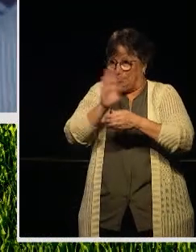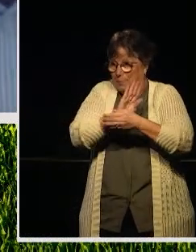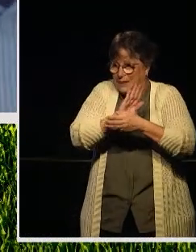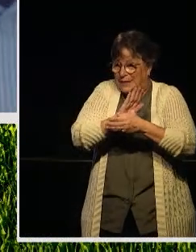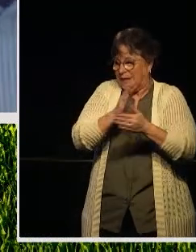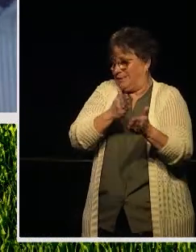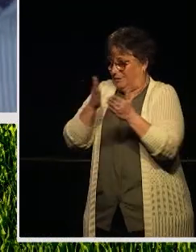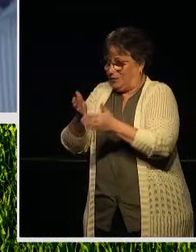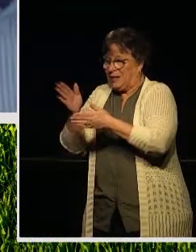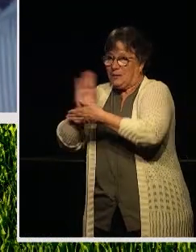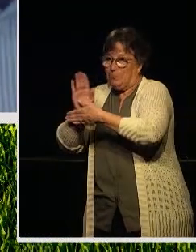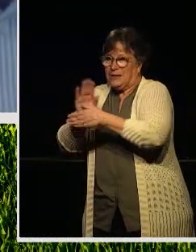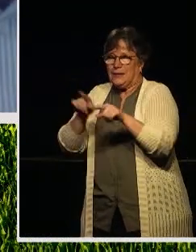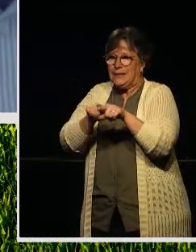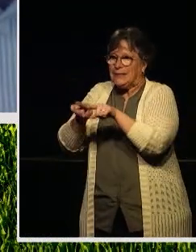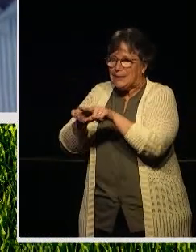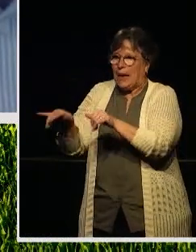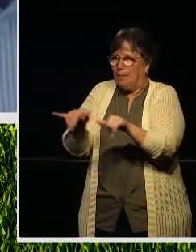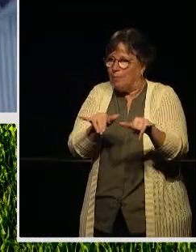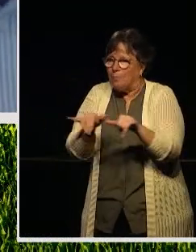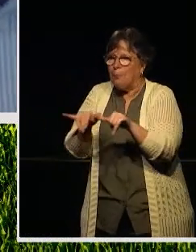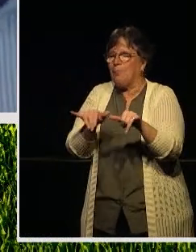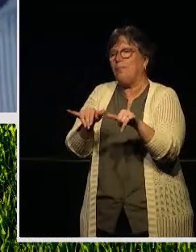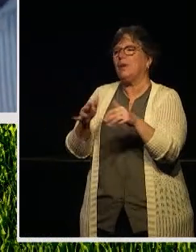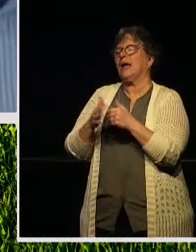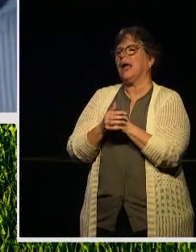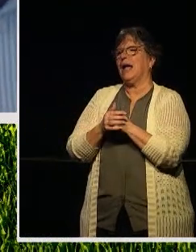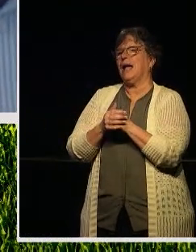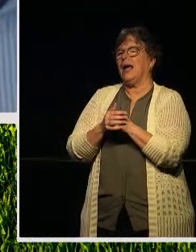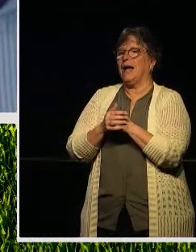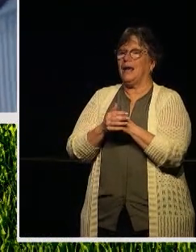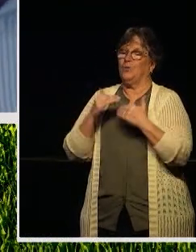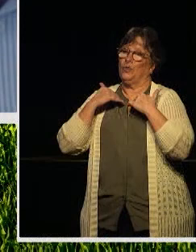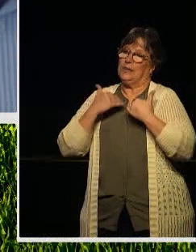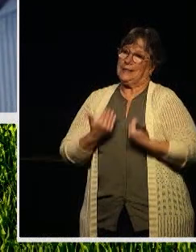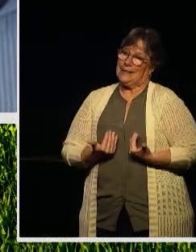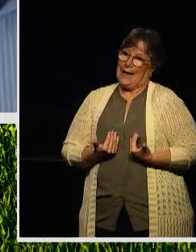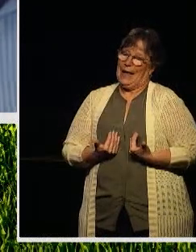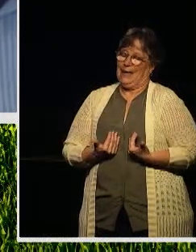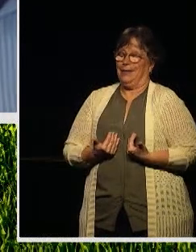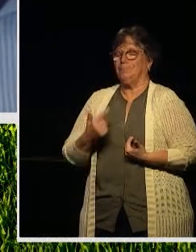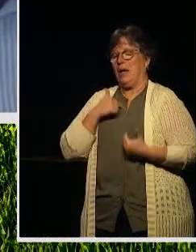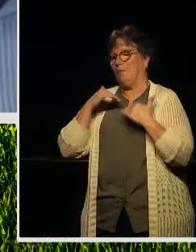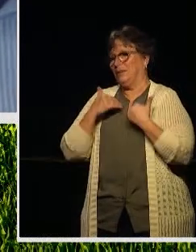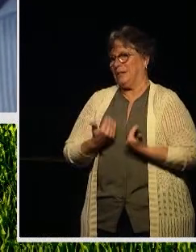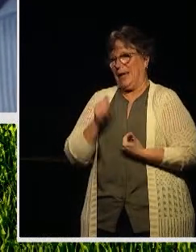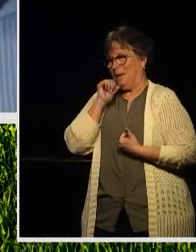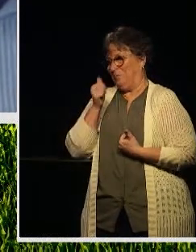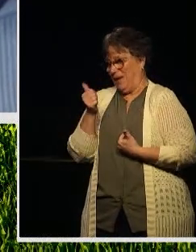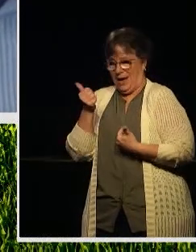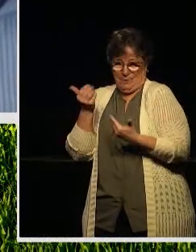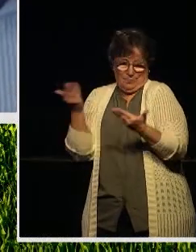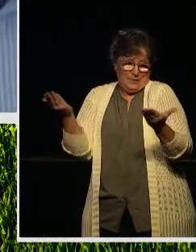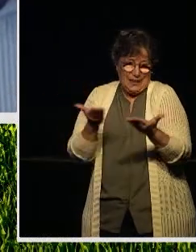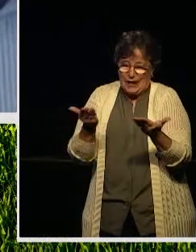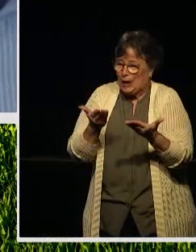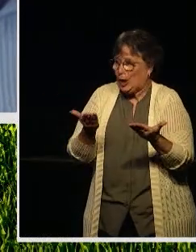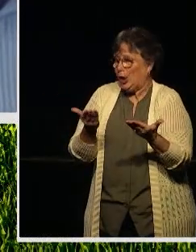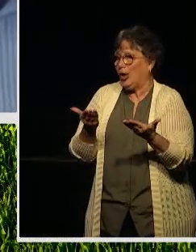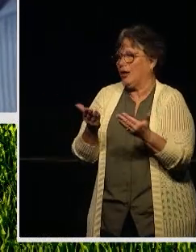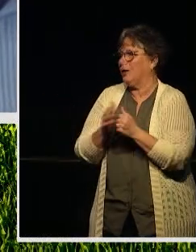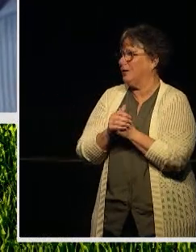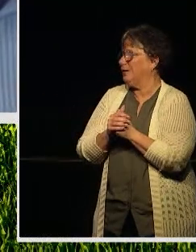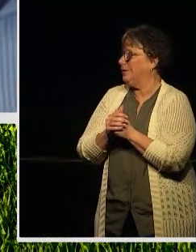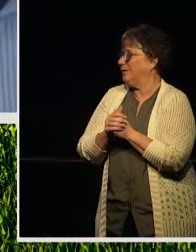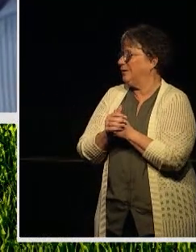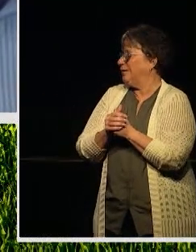in as a community, right? I'm also quite sad for not being there in person, but the 100, 200 folks who are there